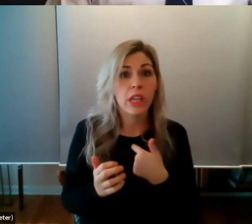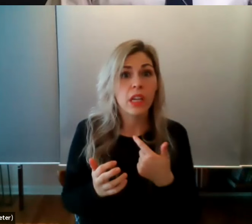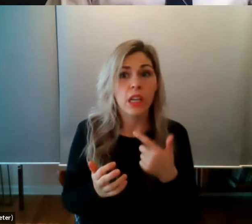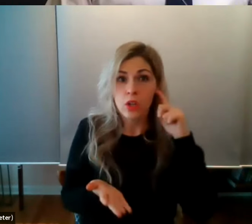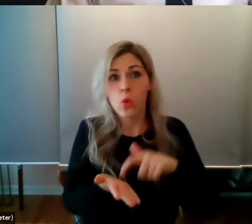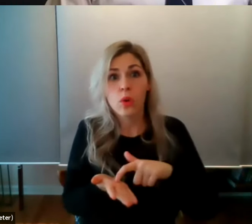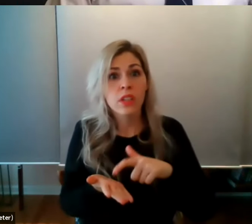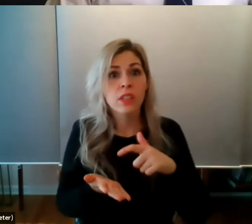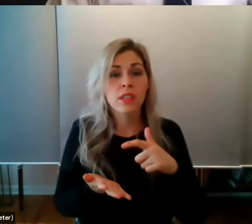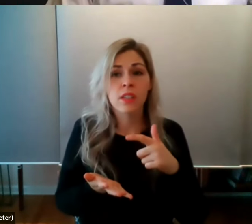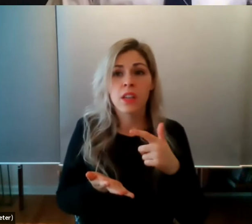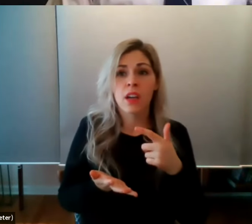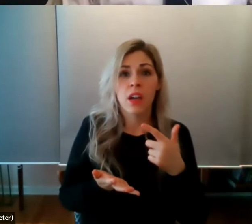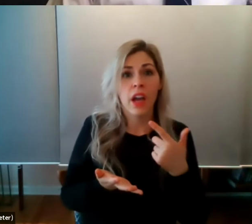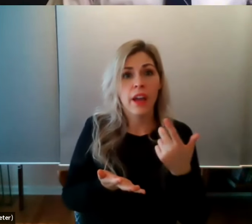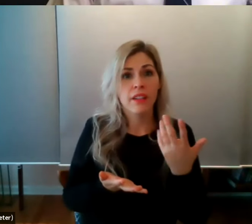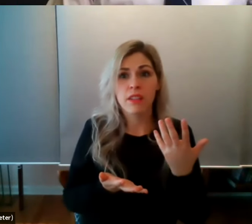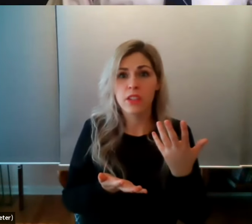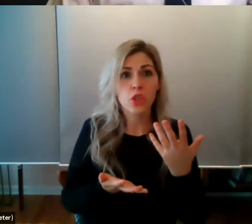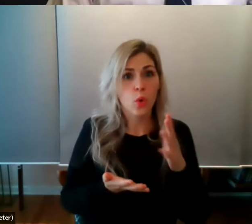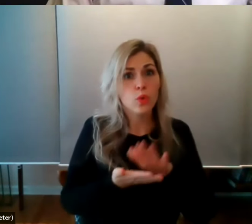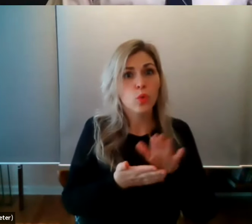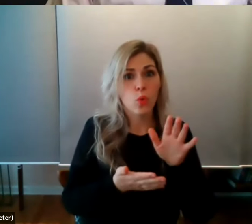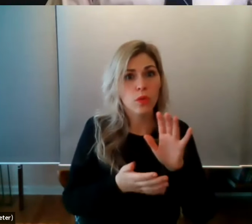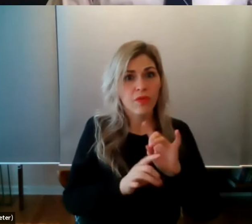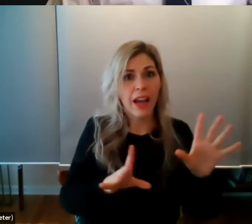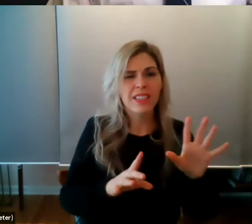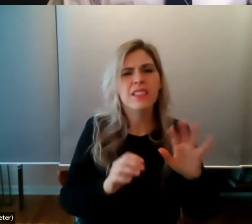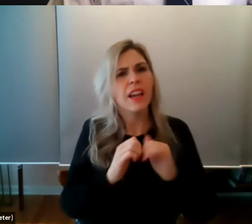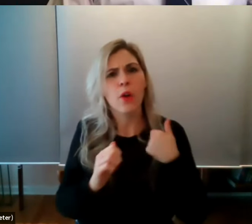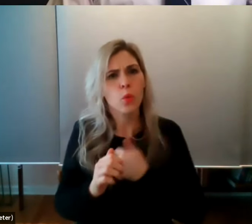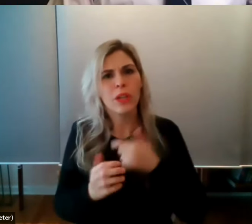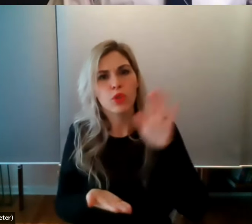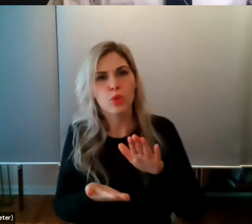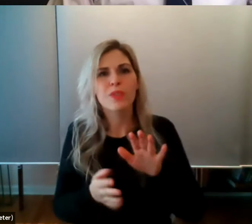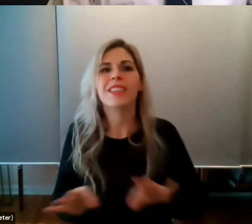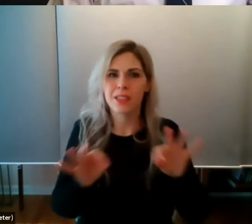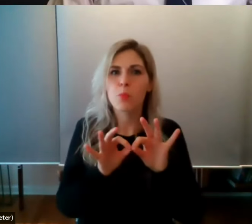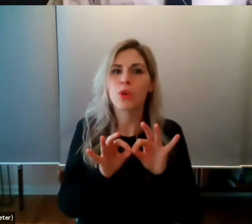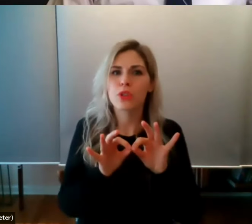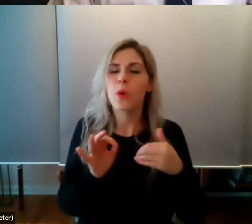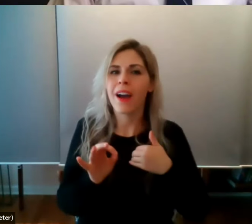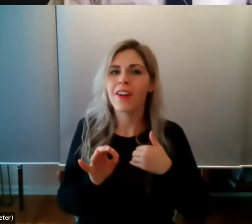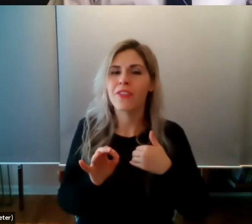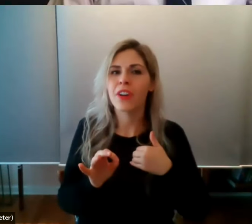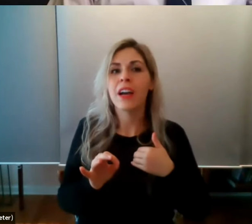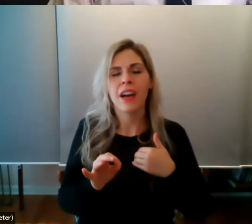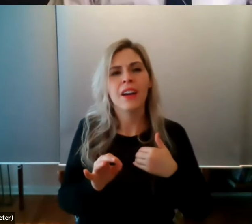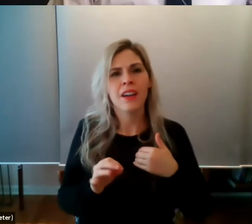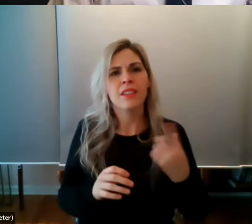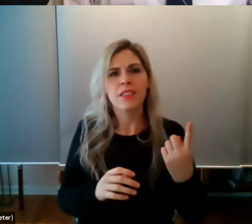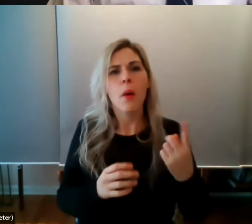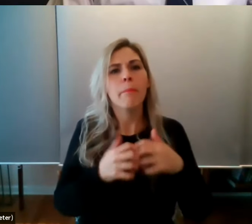and reduce experiences of school-based violence in terms of creating an identity-sensitive feedback